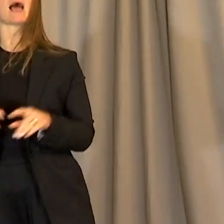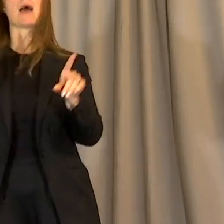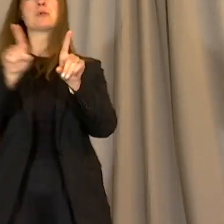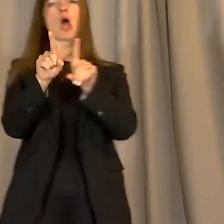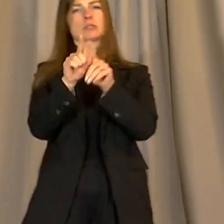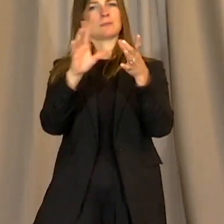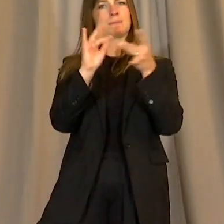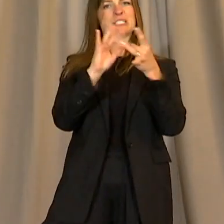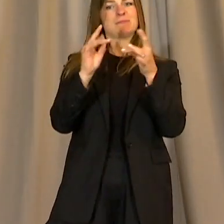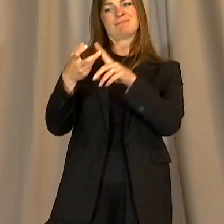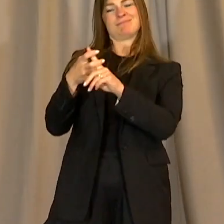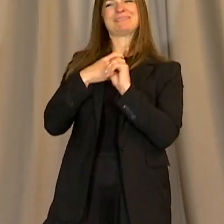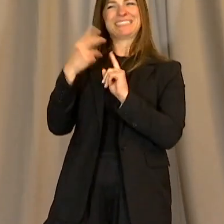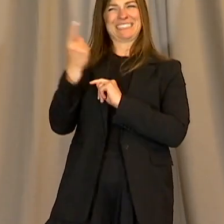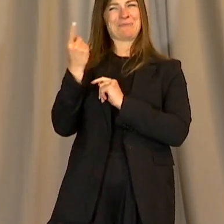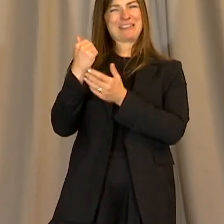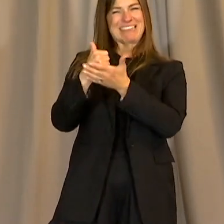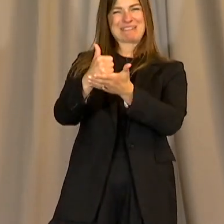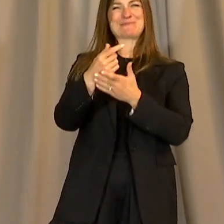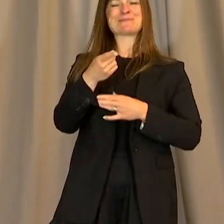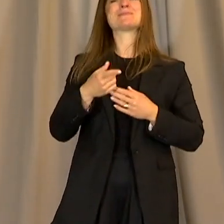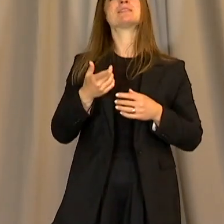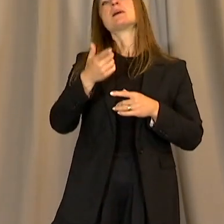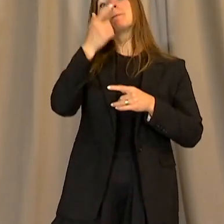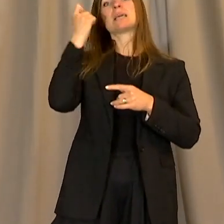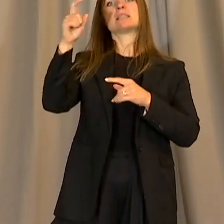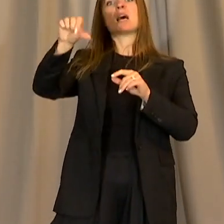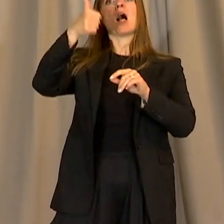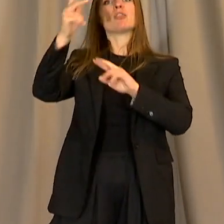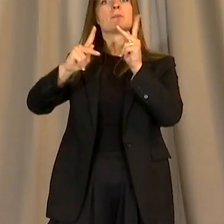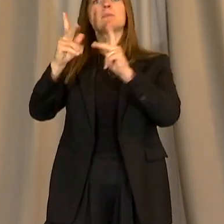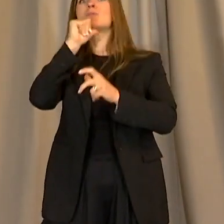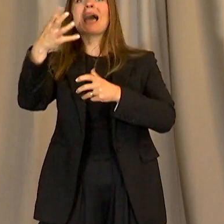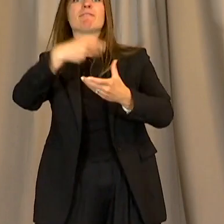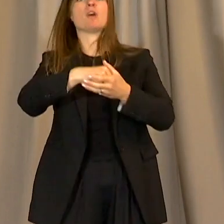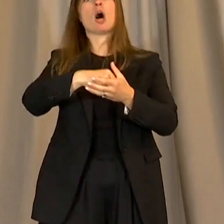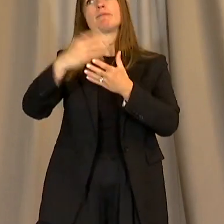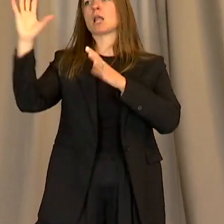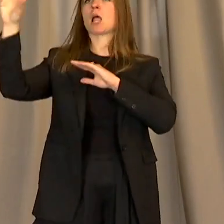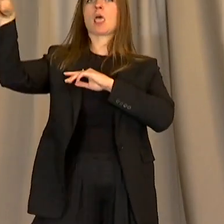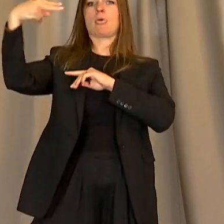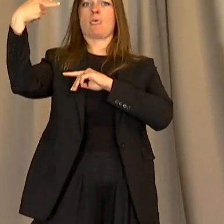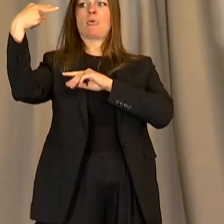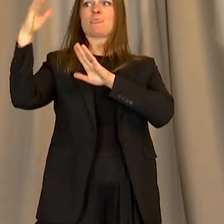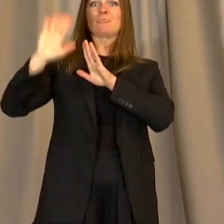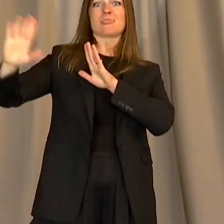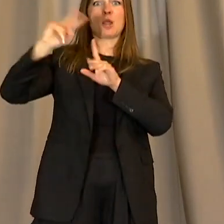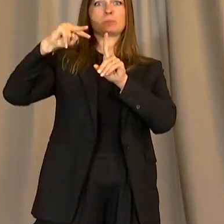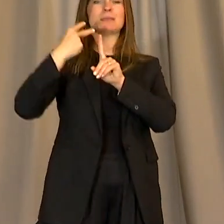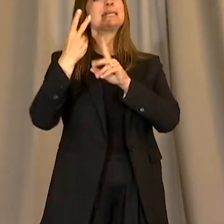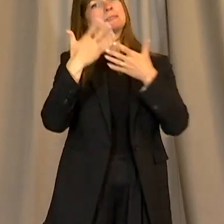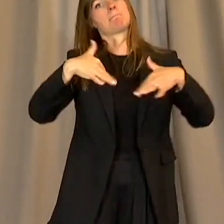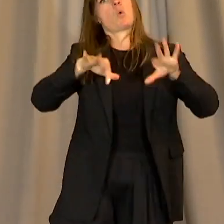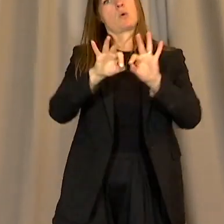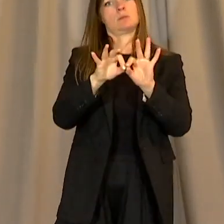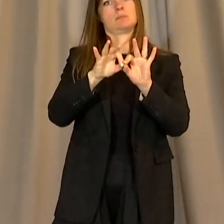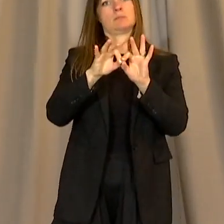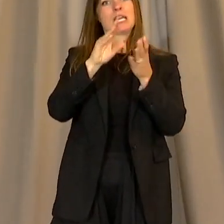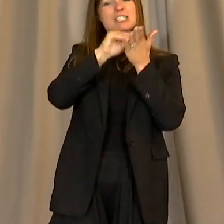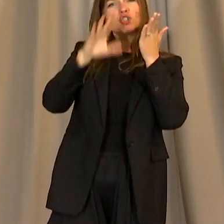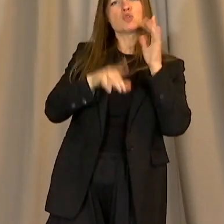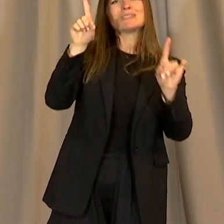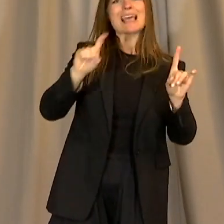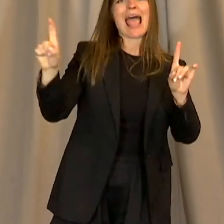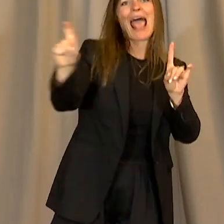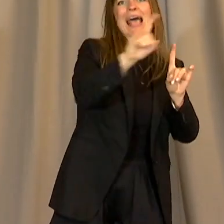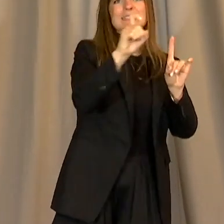someone to help you, because an outsider's lens is really important. Because if you ask students, you know, what